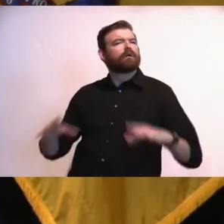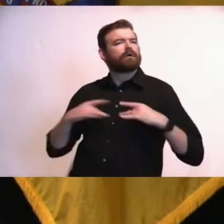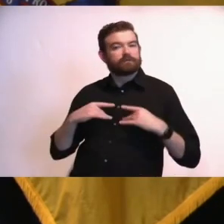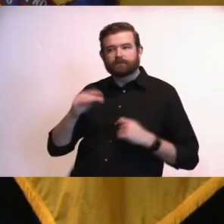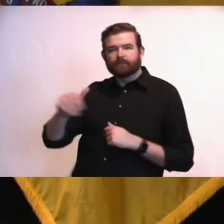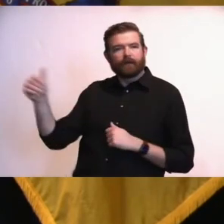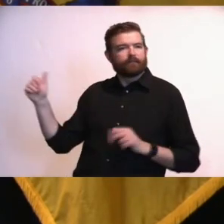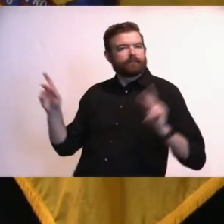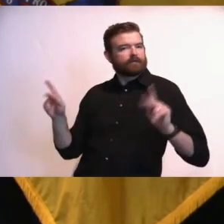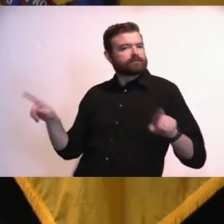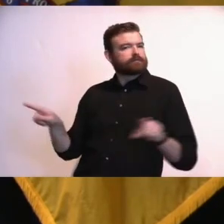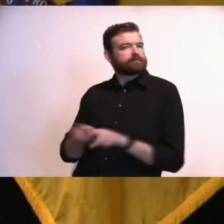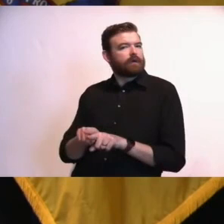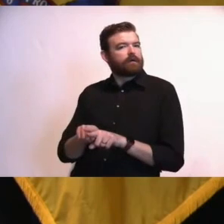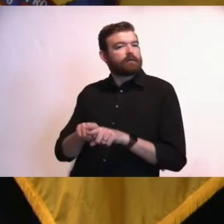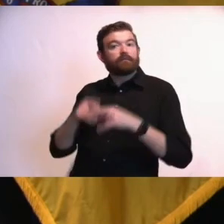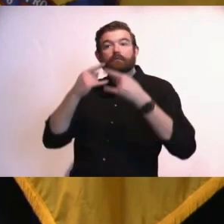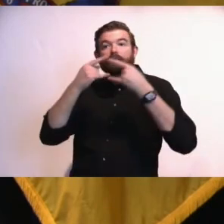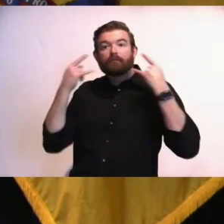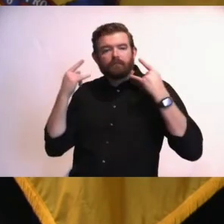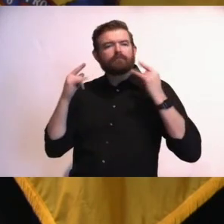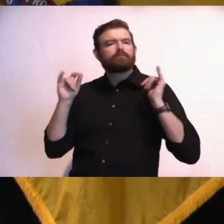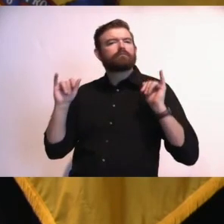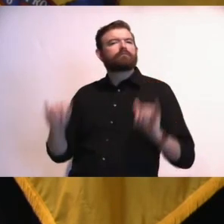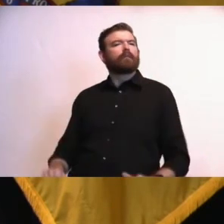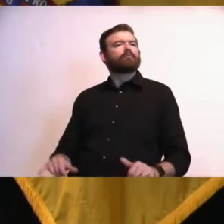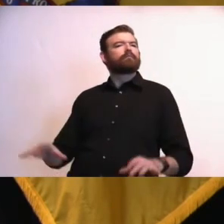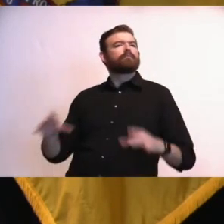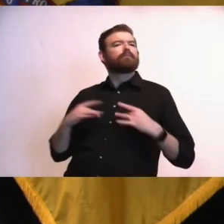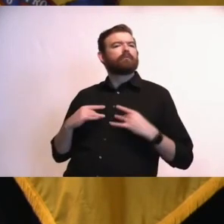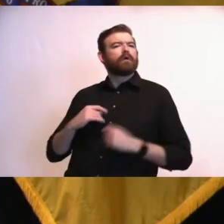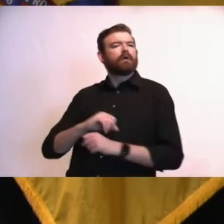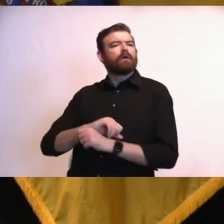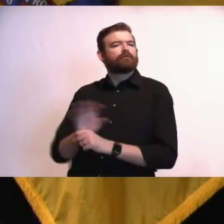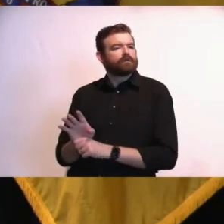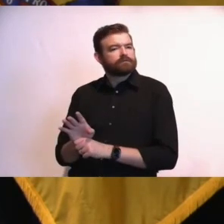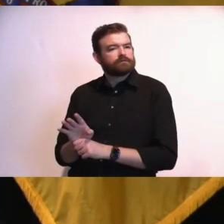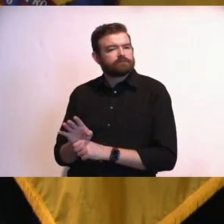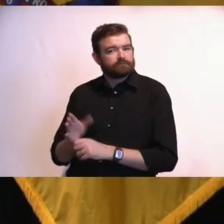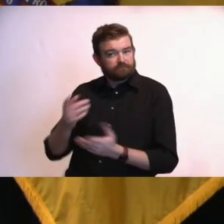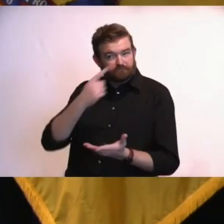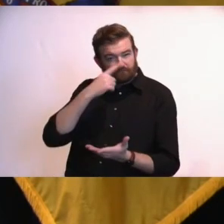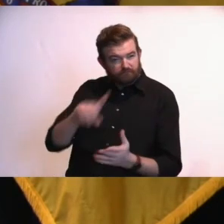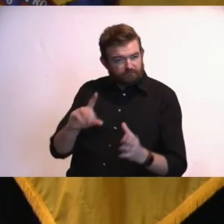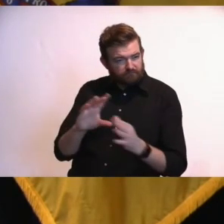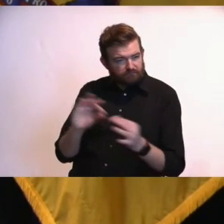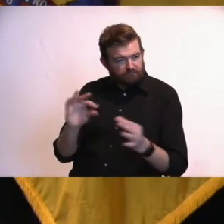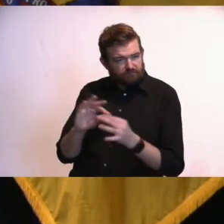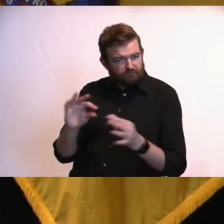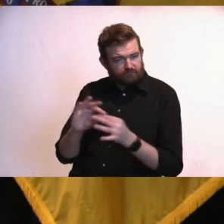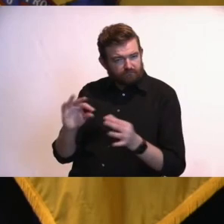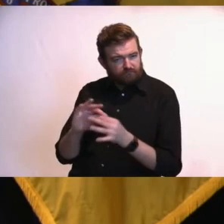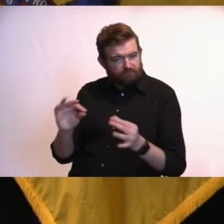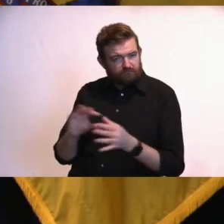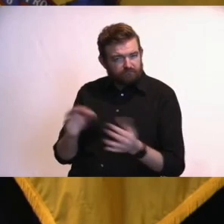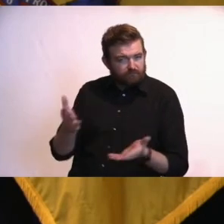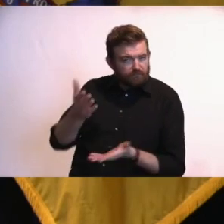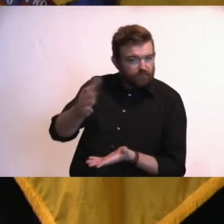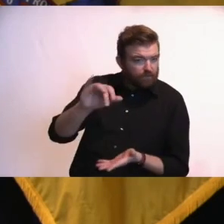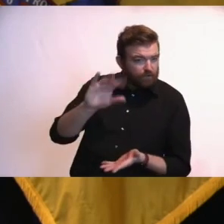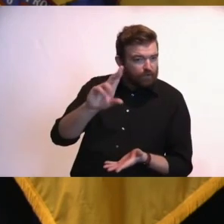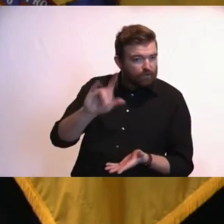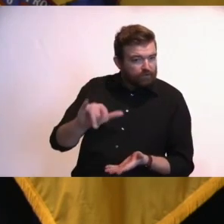as well. Maybe the health folks, as well as you, Governor, could comment on the importance of wearing a mask and why it still